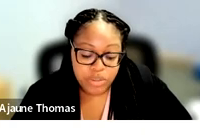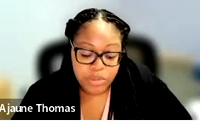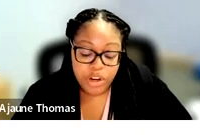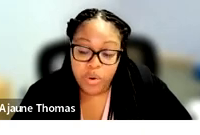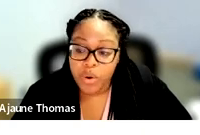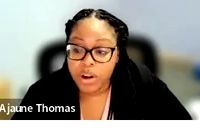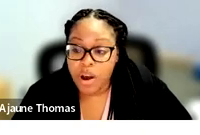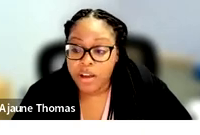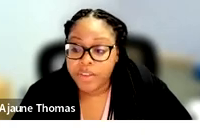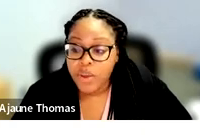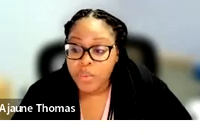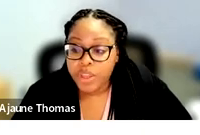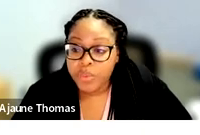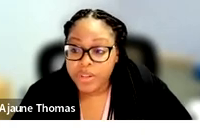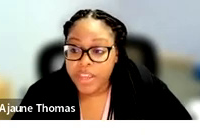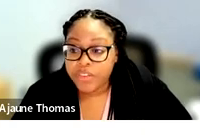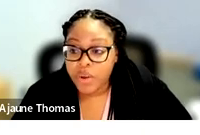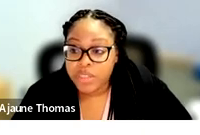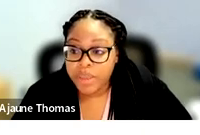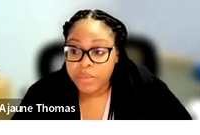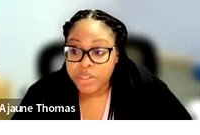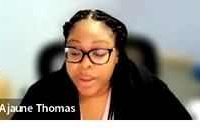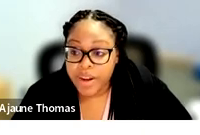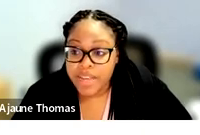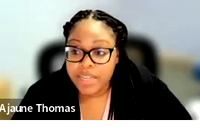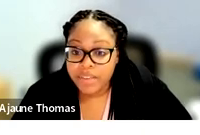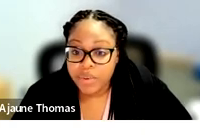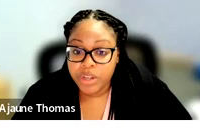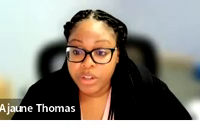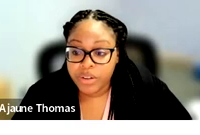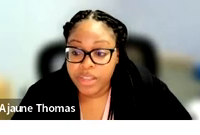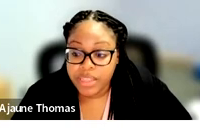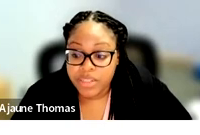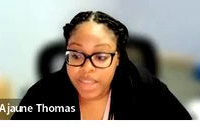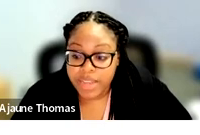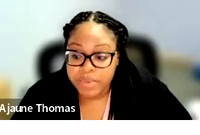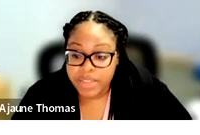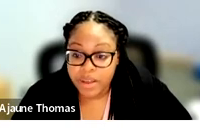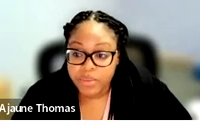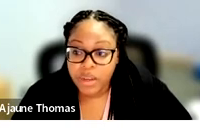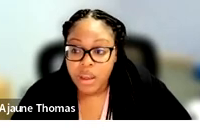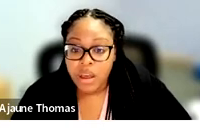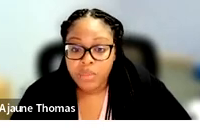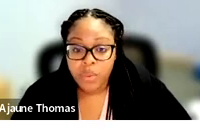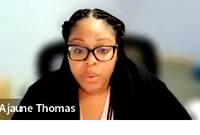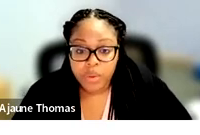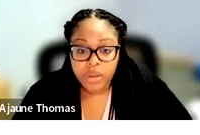and turn on and off what you would like your phone to be able to recognize and give you an alert that there's that type of sound going on.